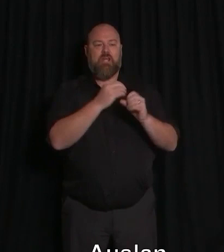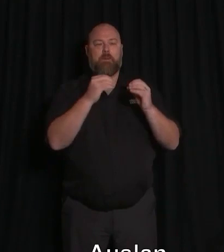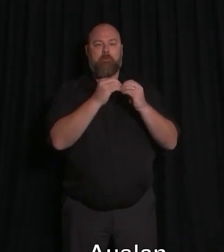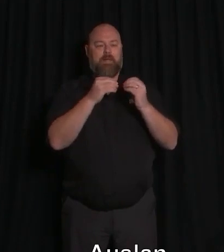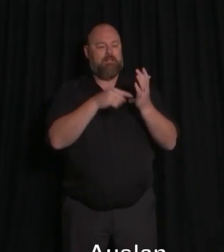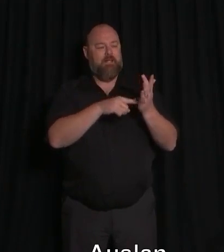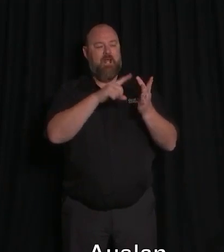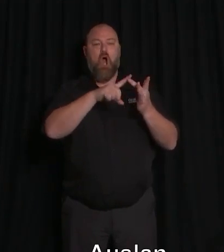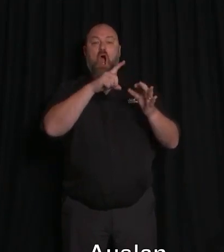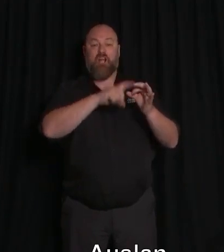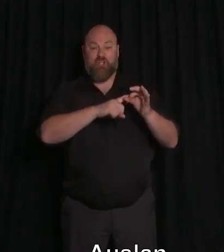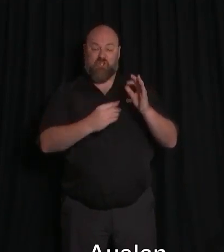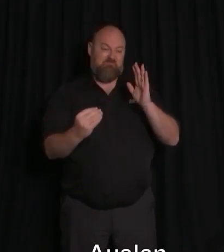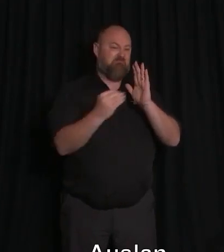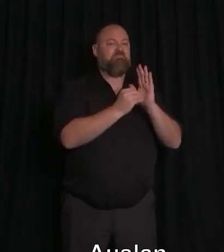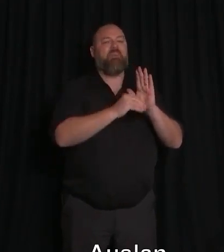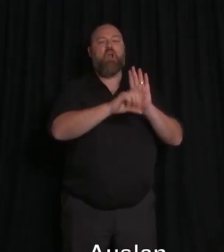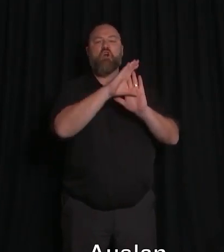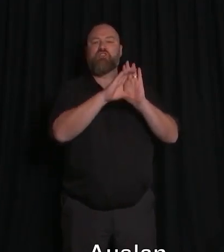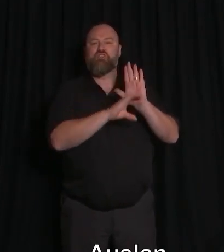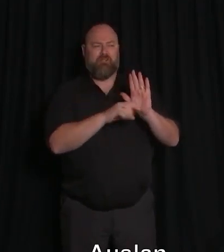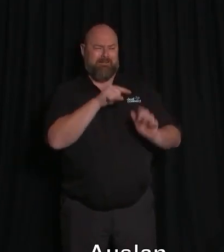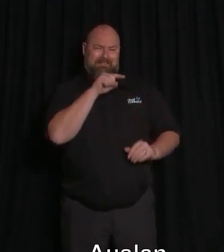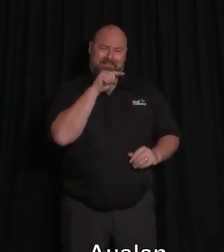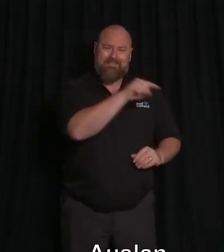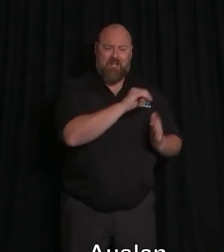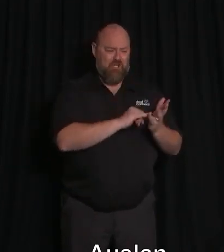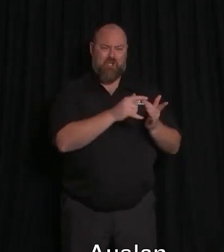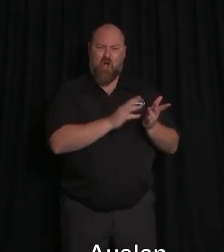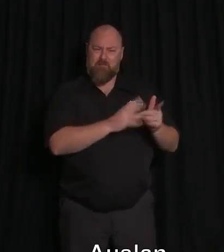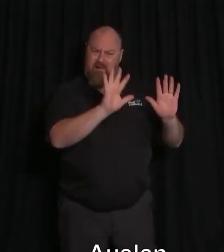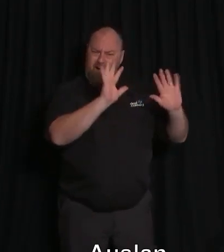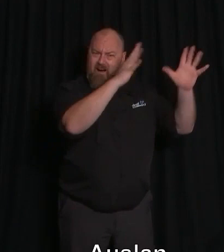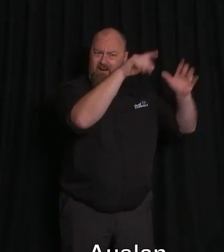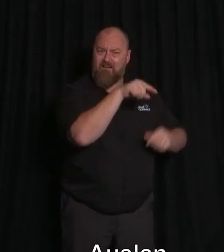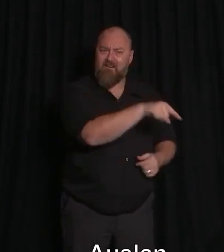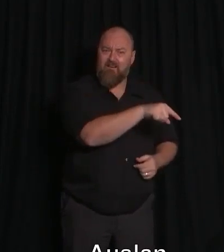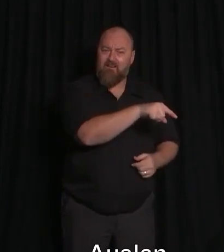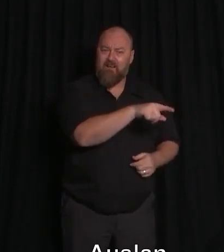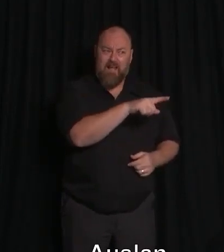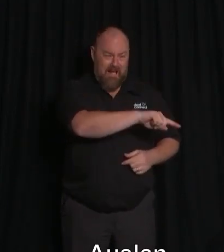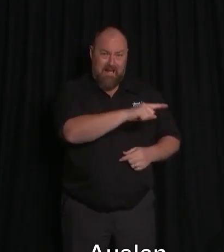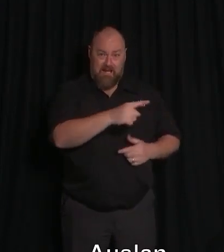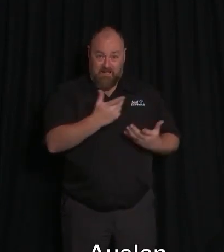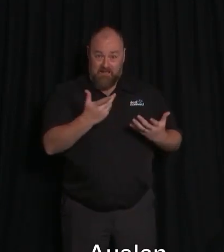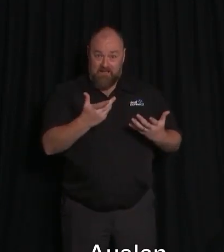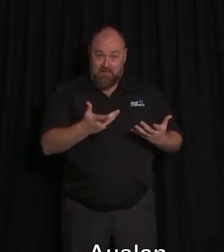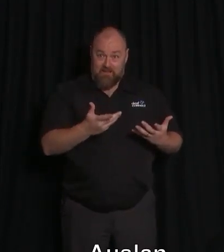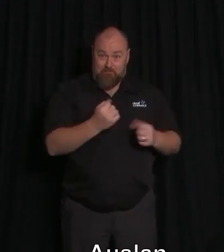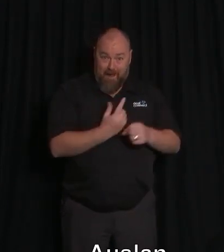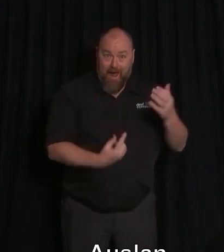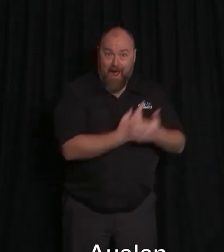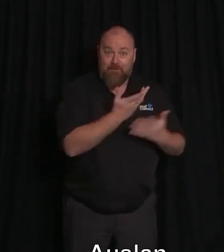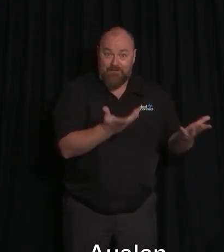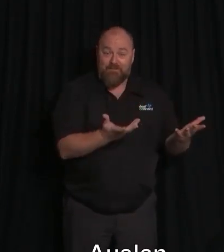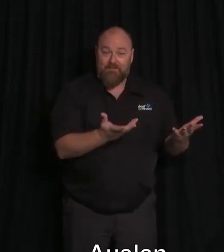this was an achievement that Simon made possible. And why did he make it possible? That too is a lesson